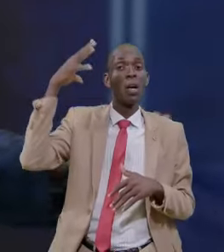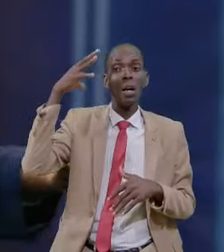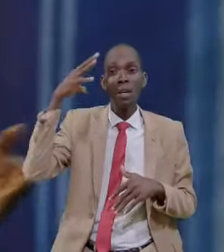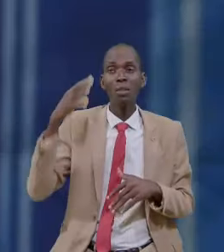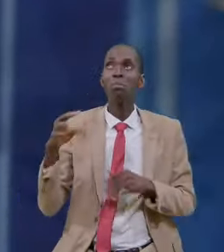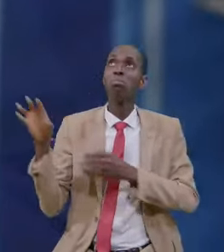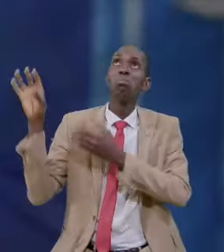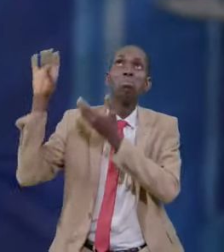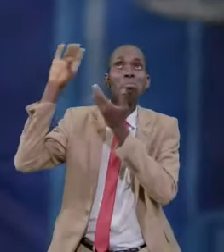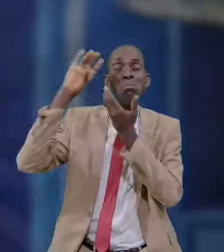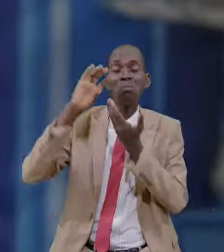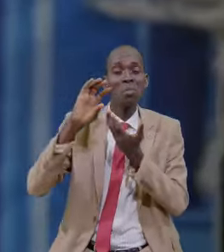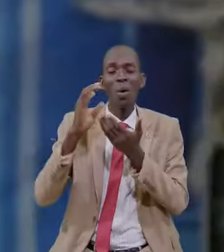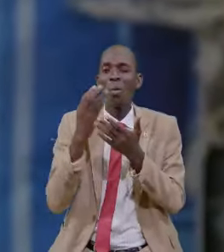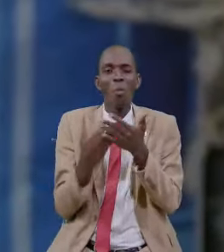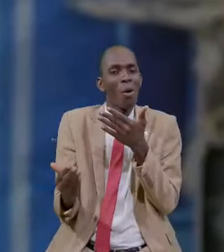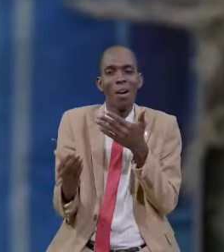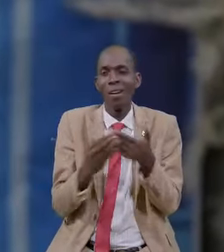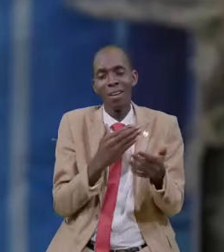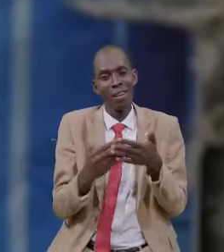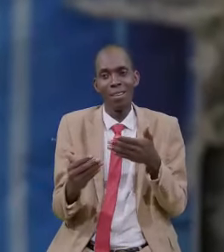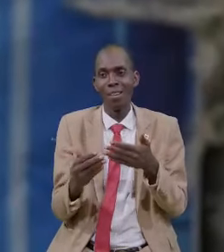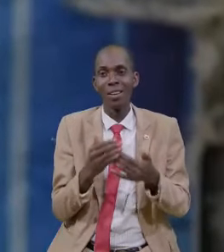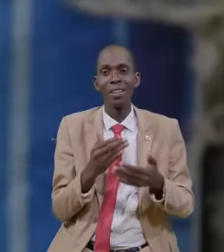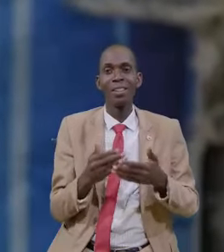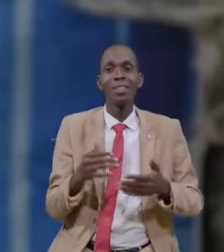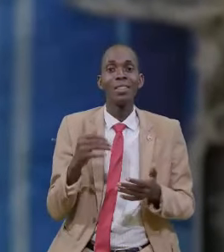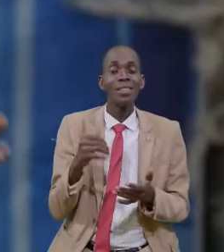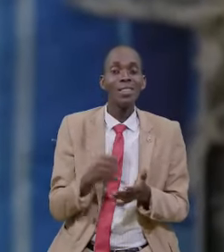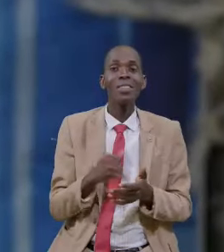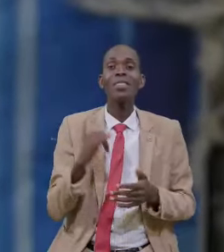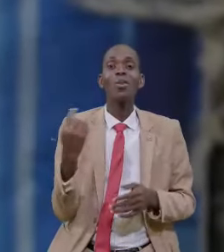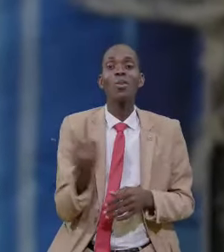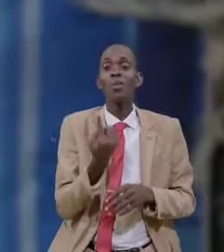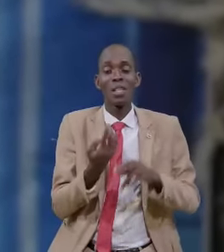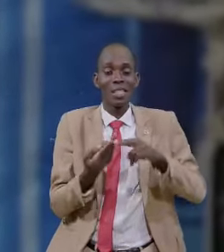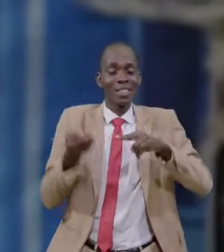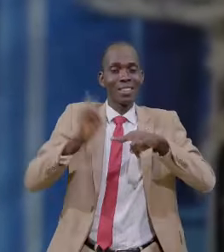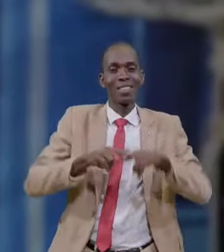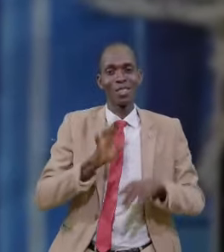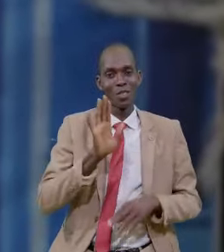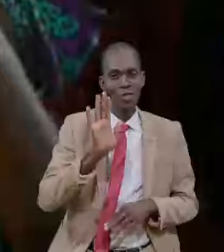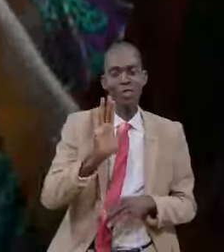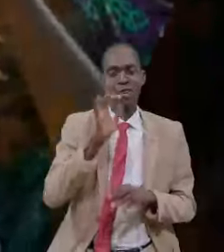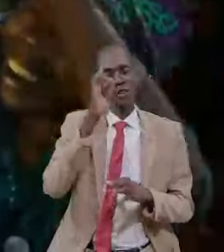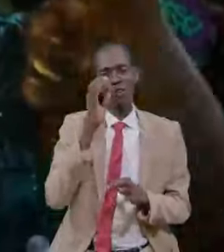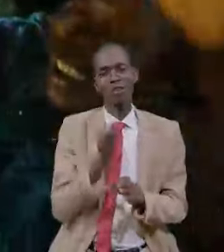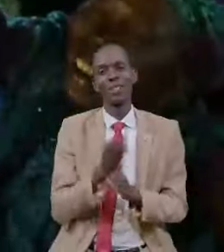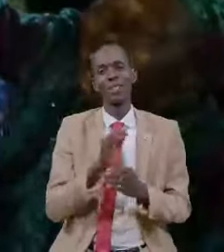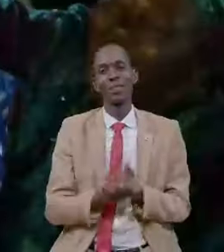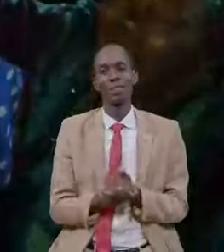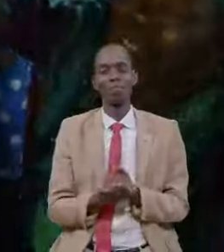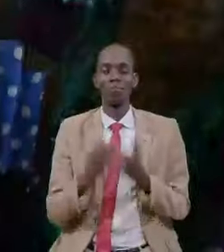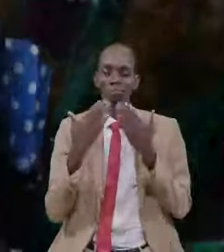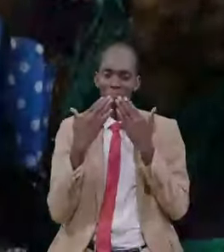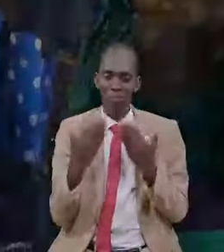outpouring, whatever, it only increases your faith. Thank you